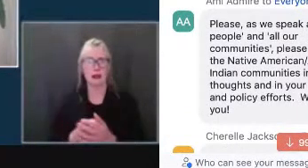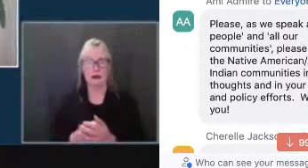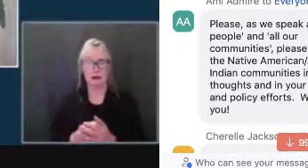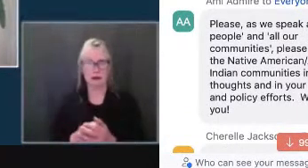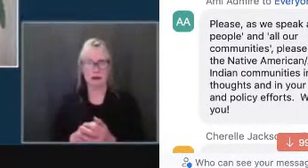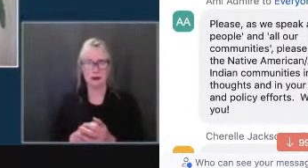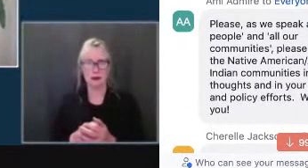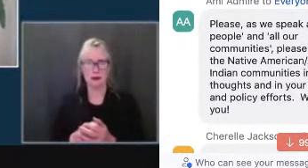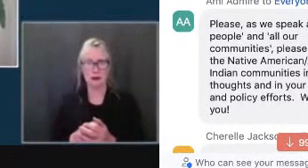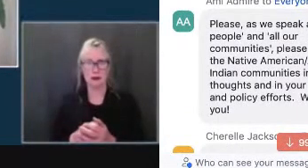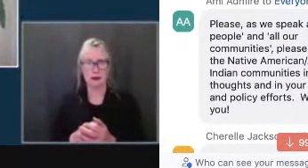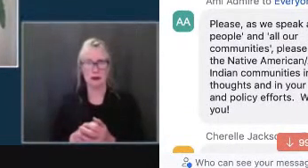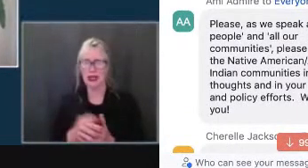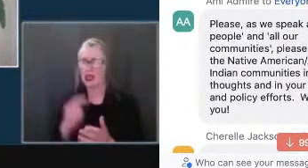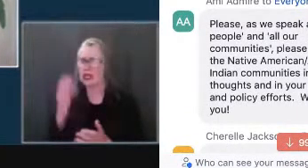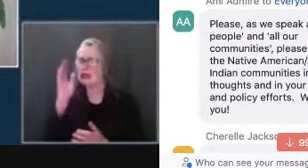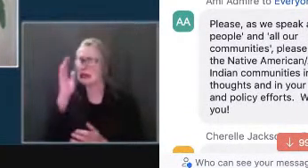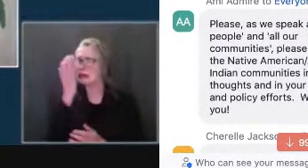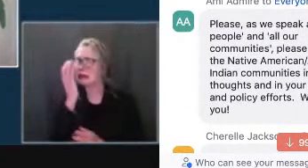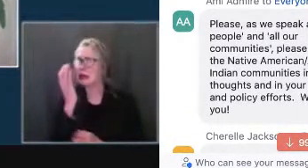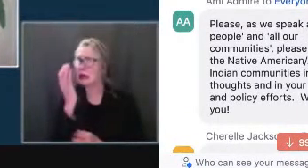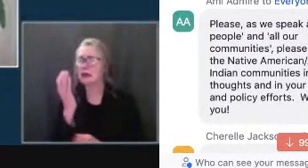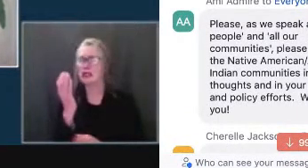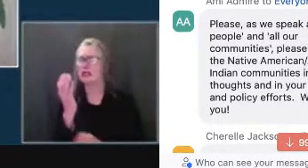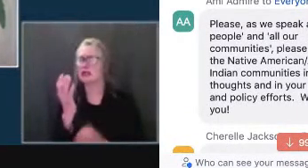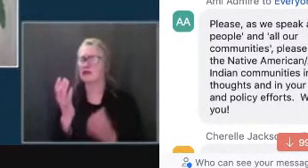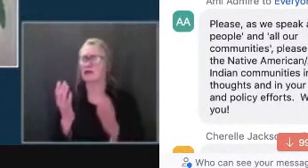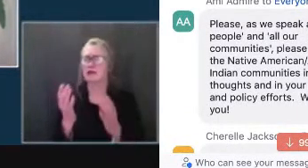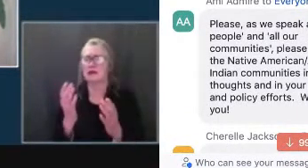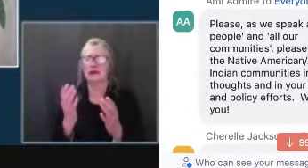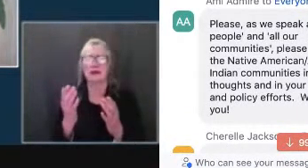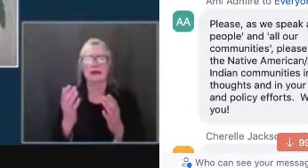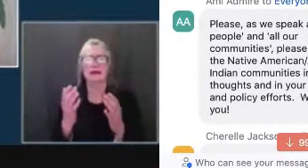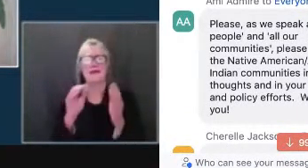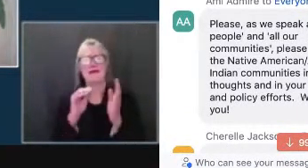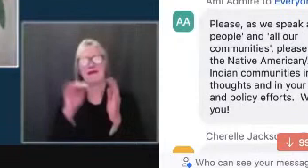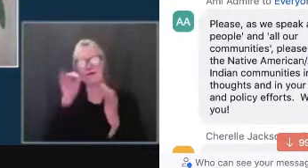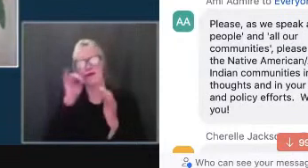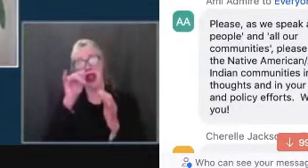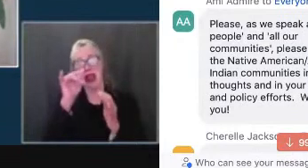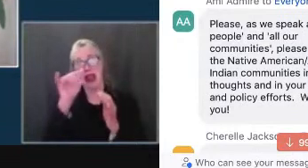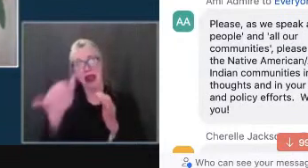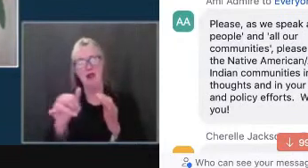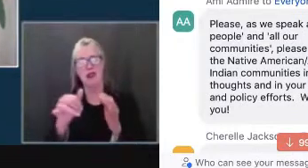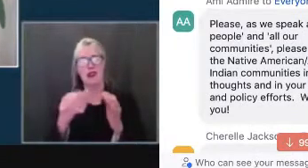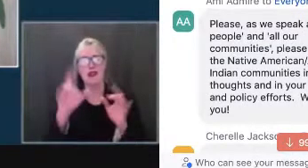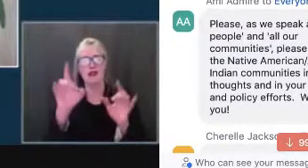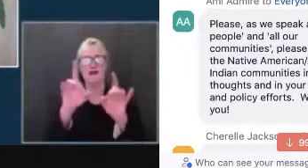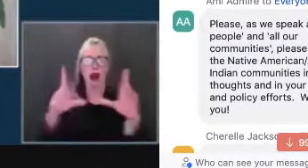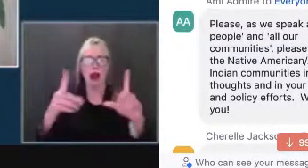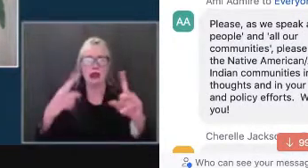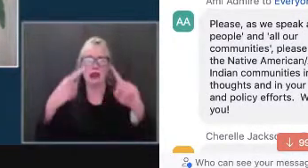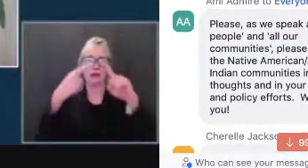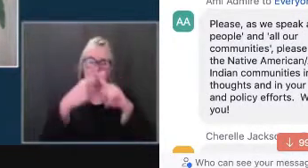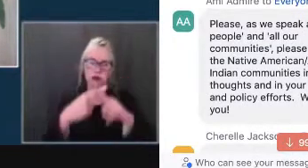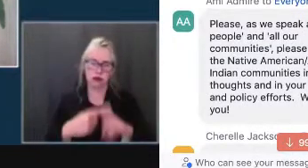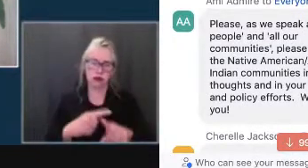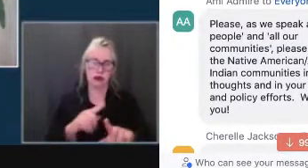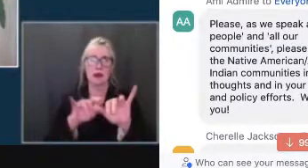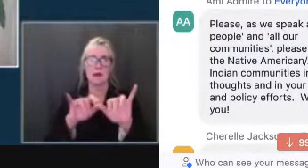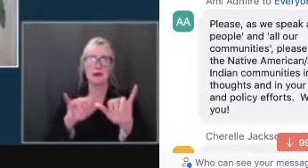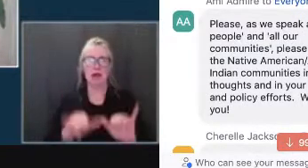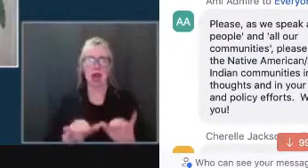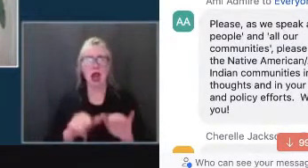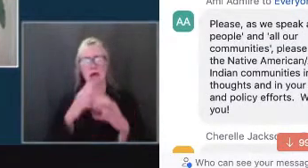are seemingly where there is a seemingly endless list of simultaneous crises that will either alter our way